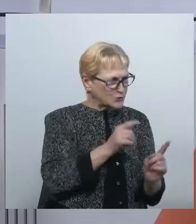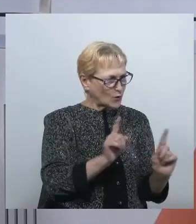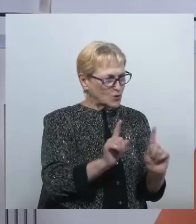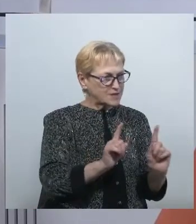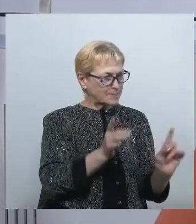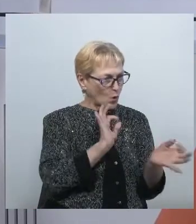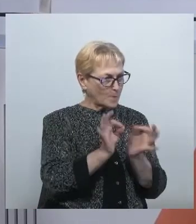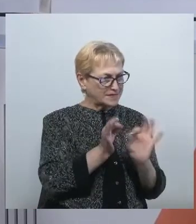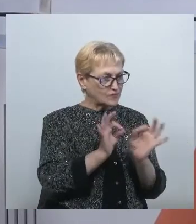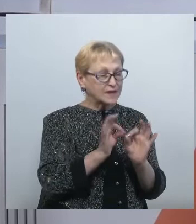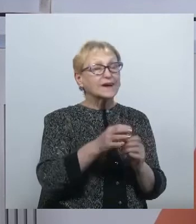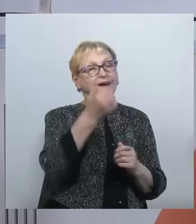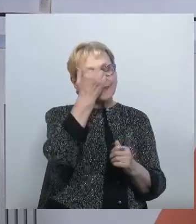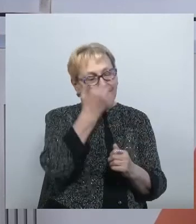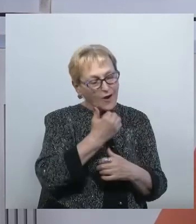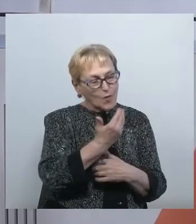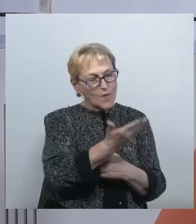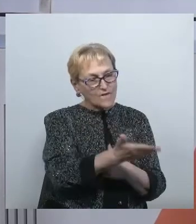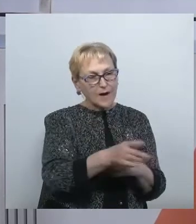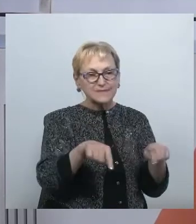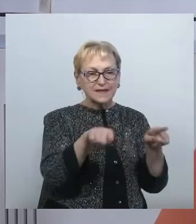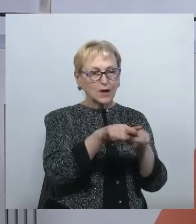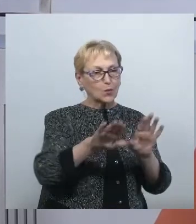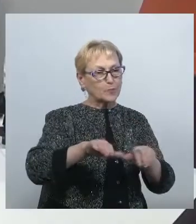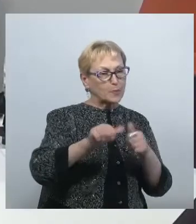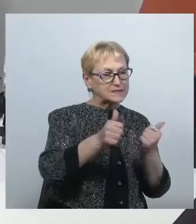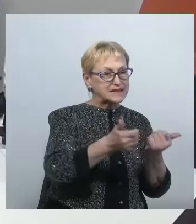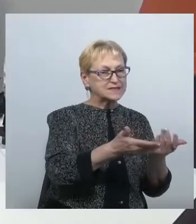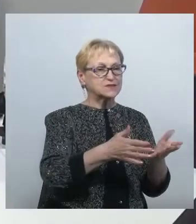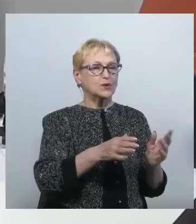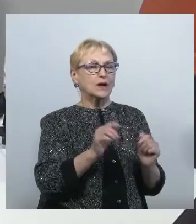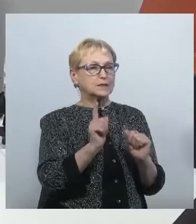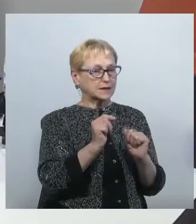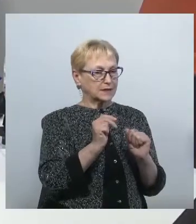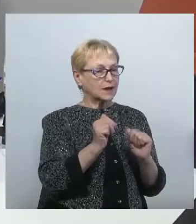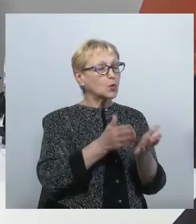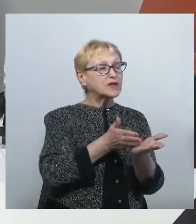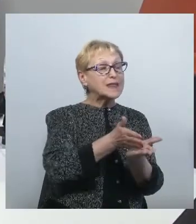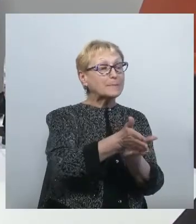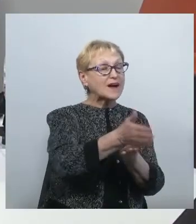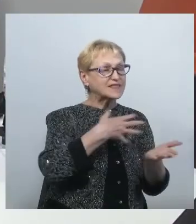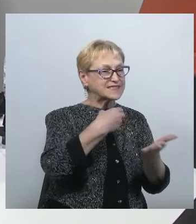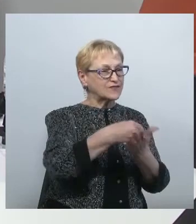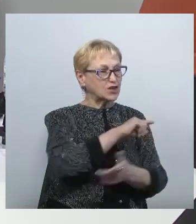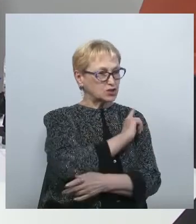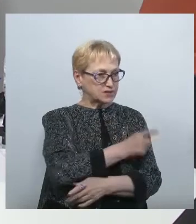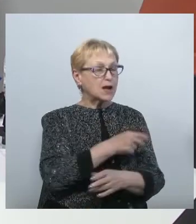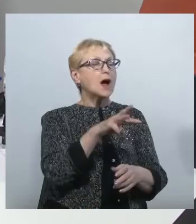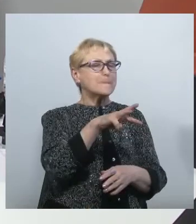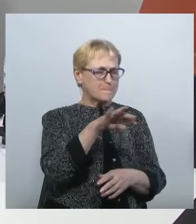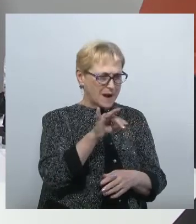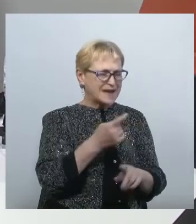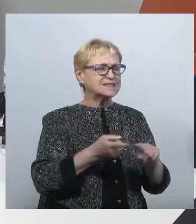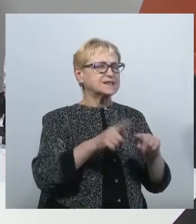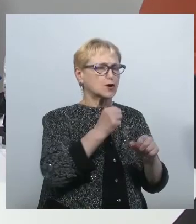Thank you so much. I see that Oleksiy wants to comment on that. Natalia, thanks so much for your suggestions to unite our